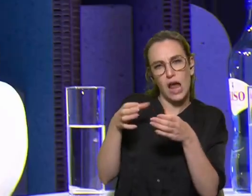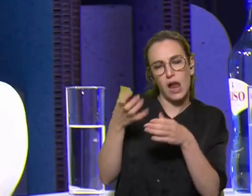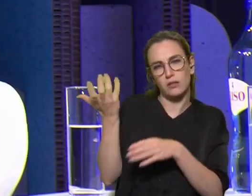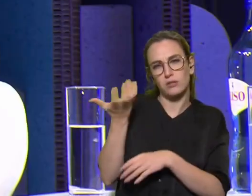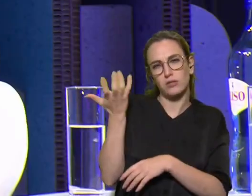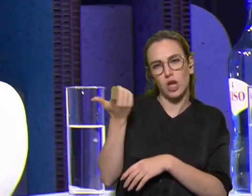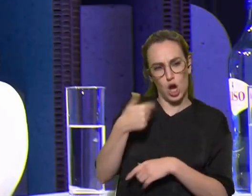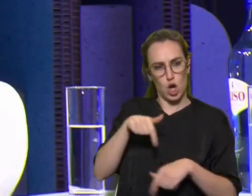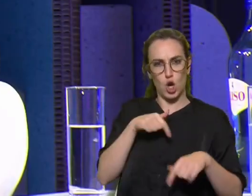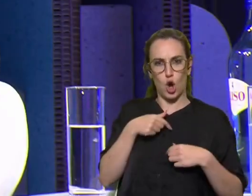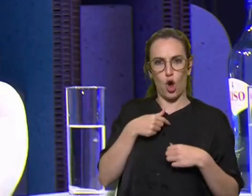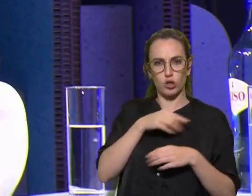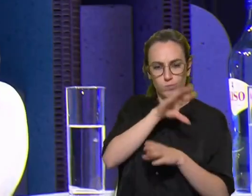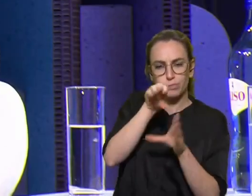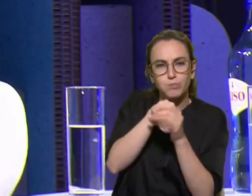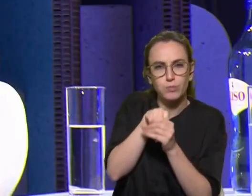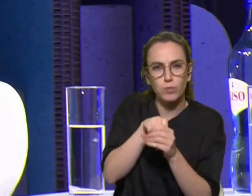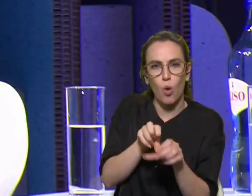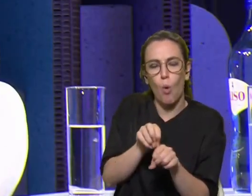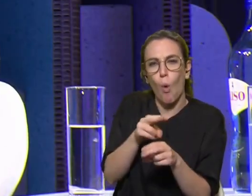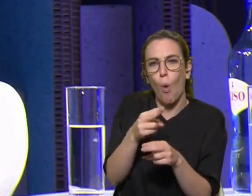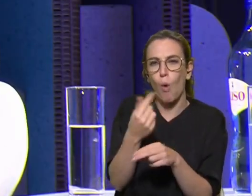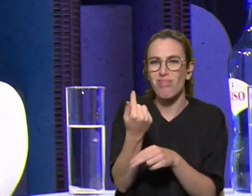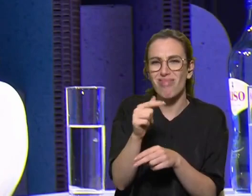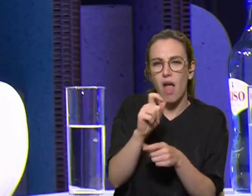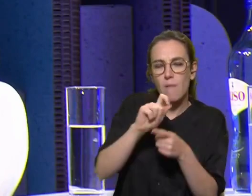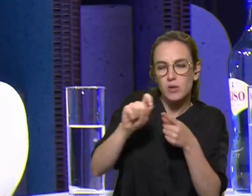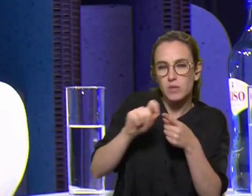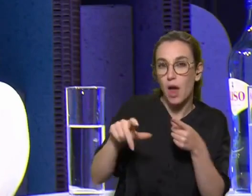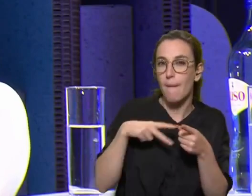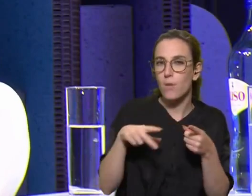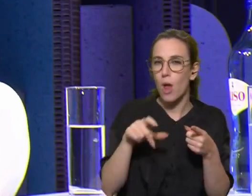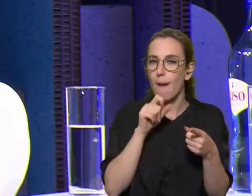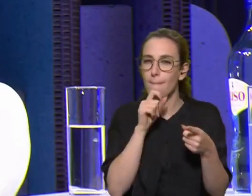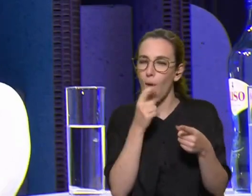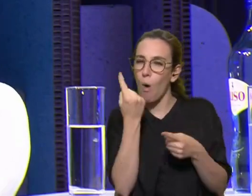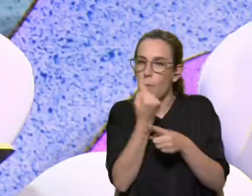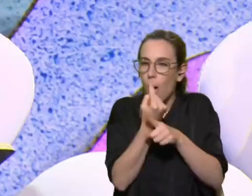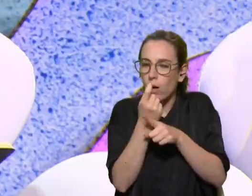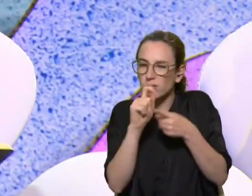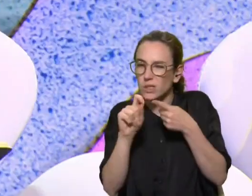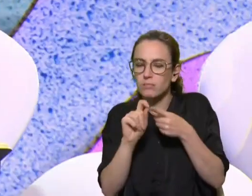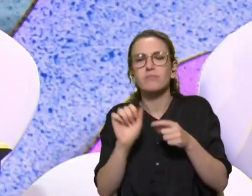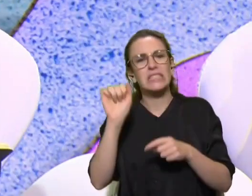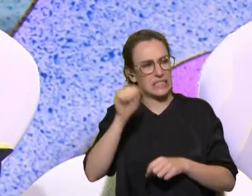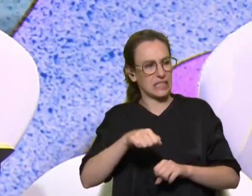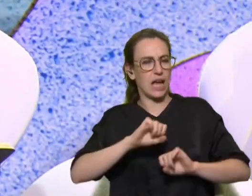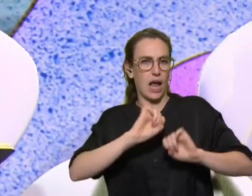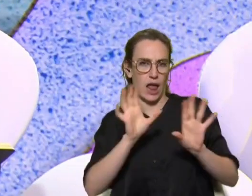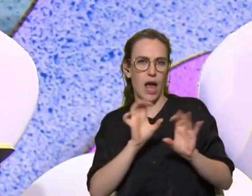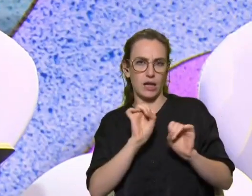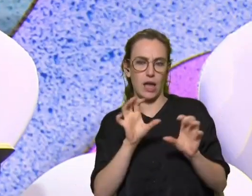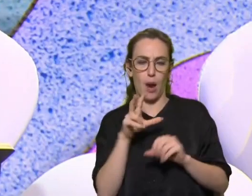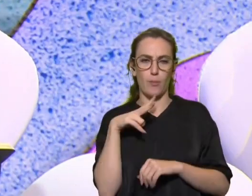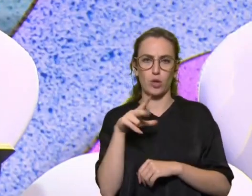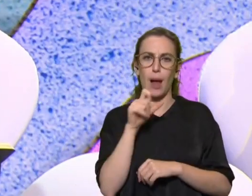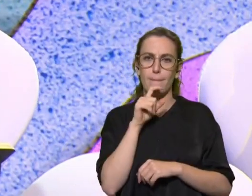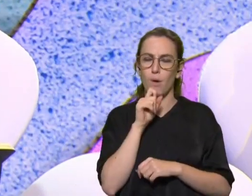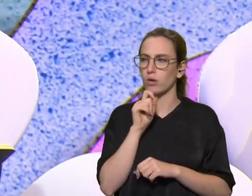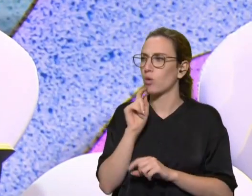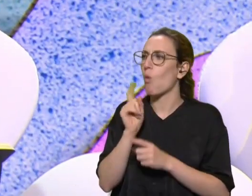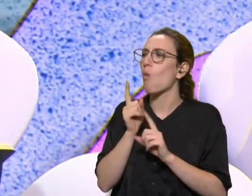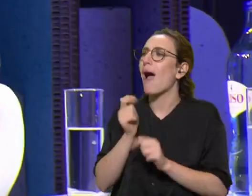to be part of this framework, or is there something specific? Well, yes, of course,